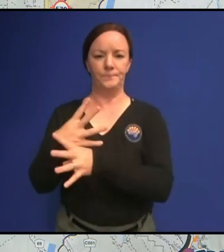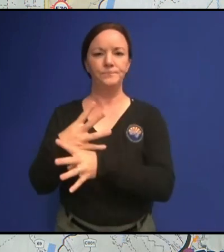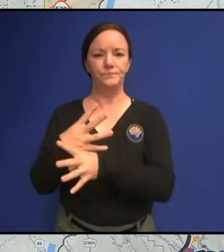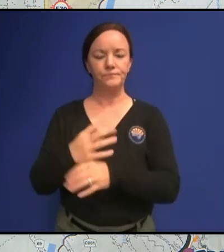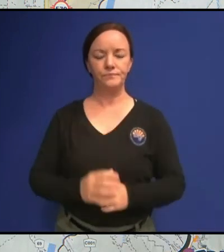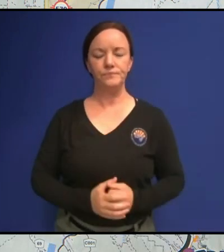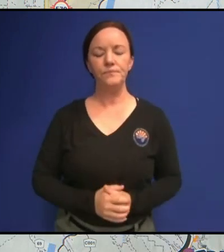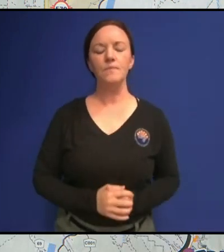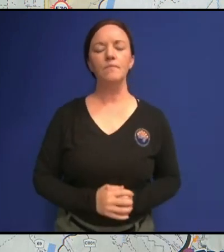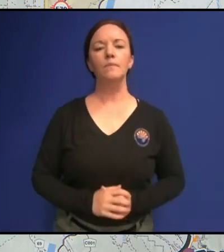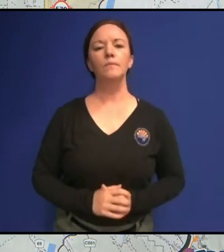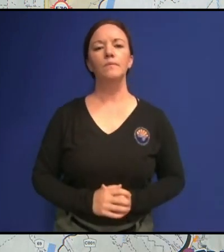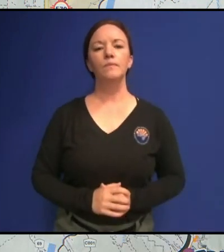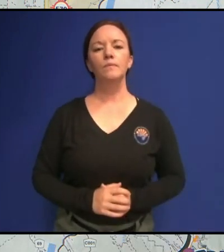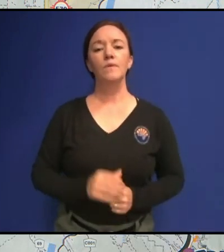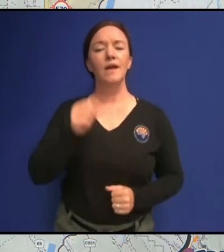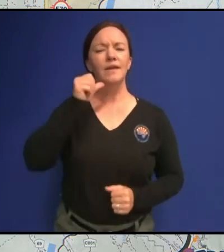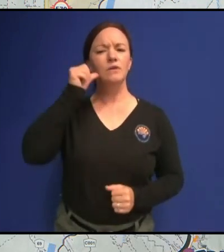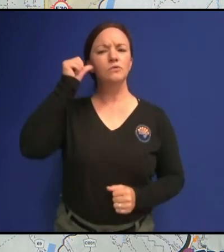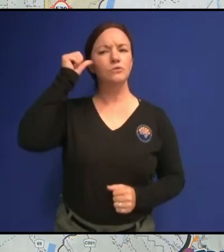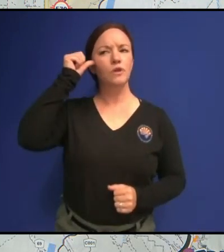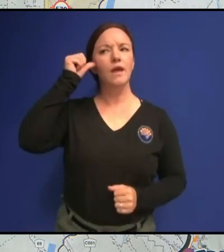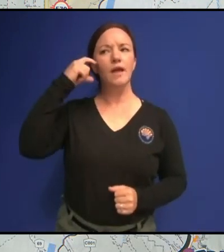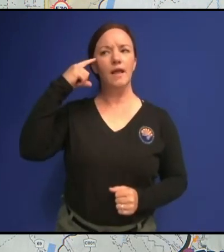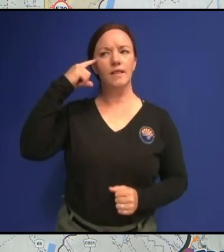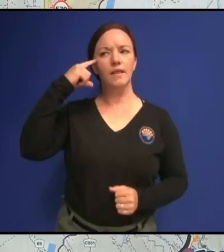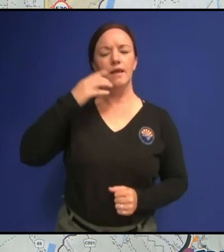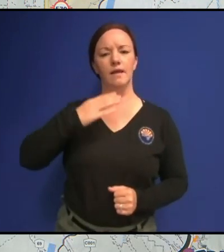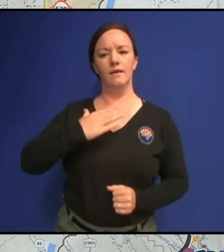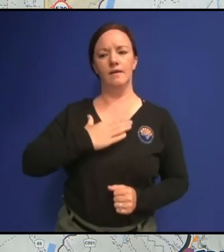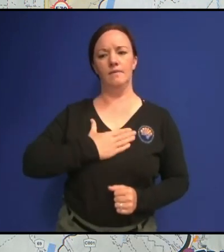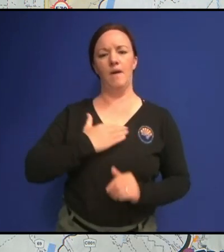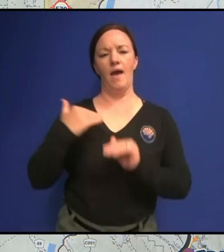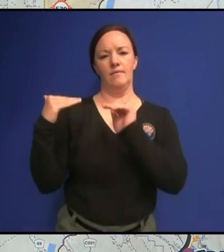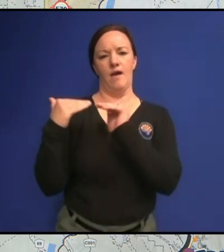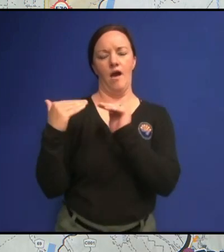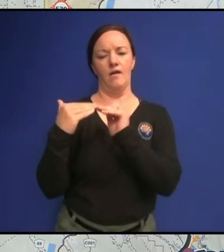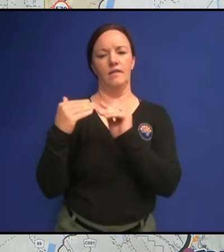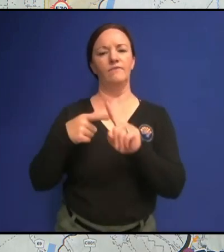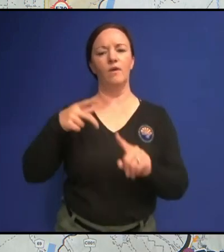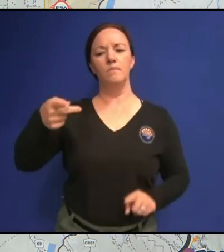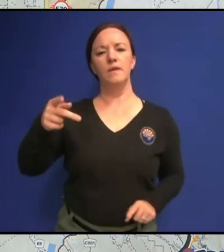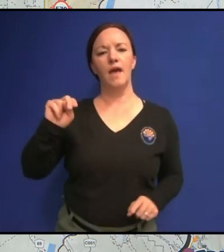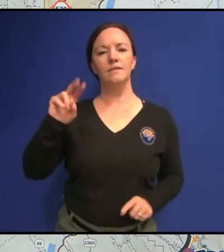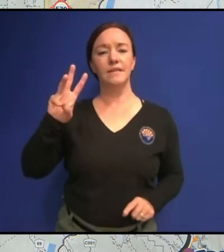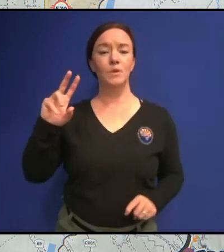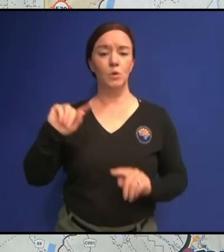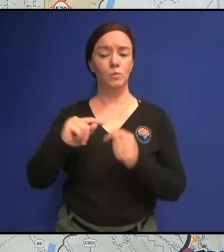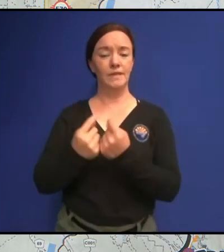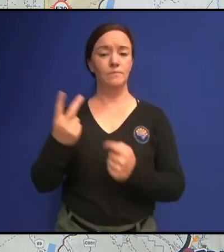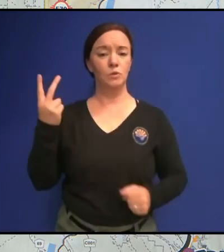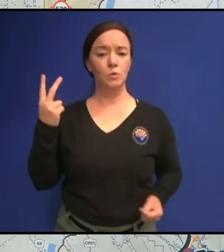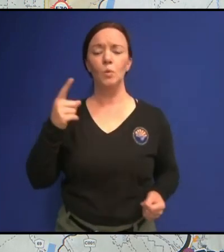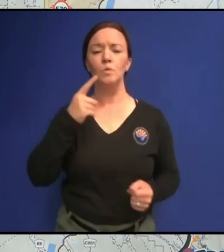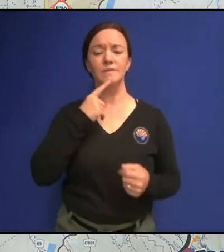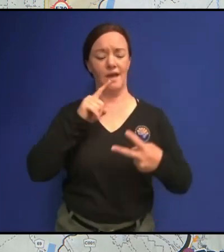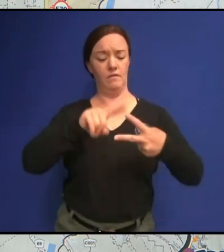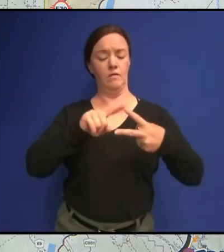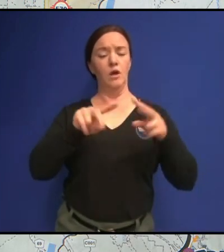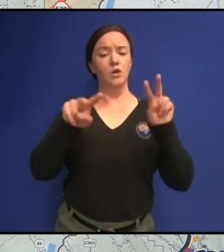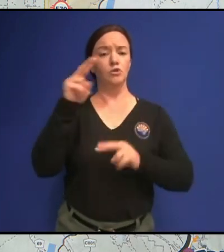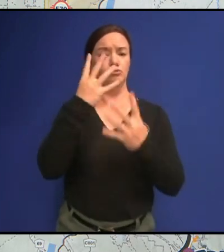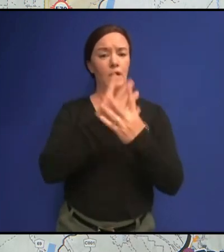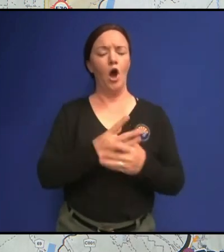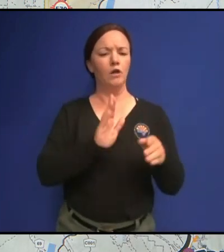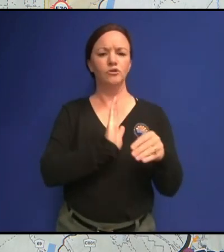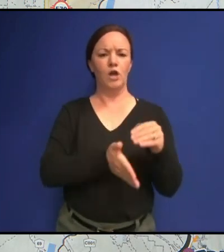When I believe yesterday it was that my counterpart from PNW2 said that all of the structure triage had been completed in a certain area. That just meant that